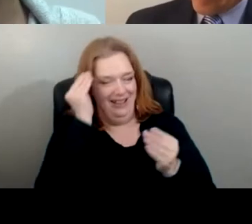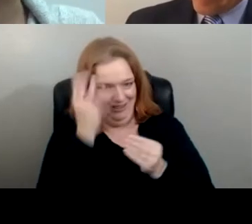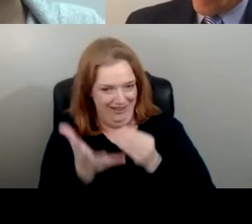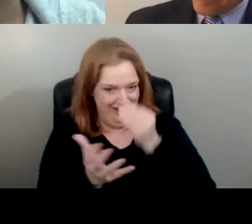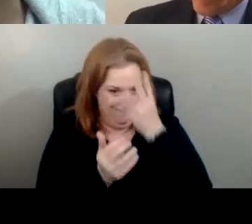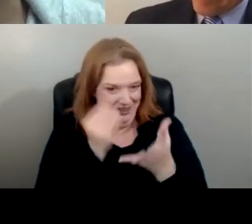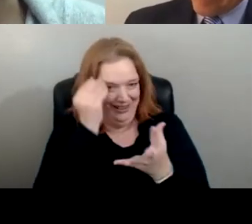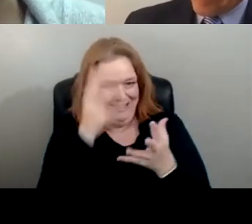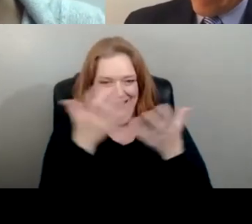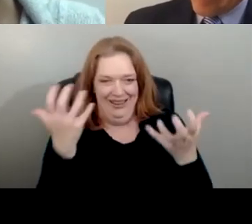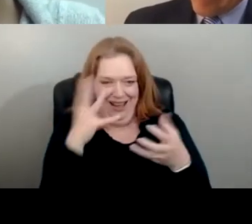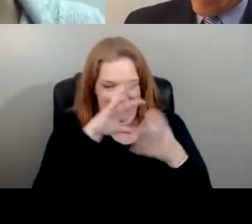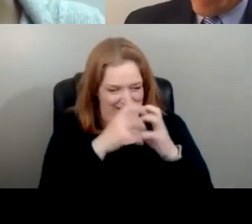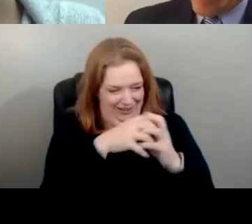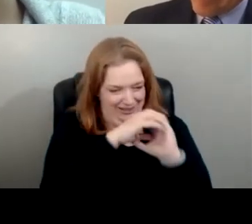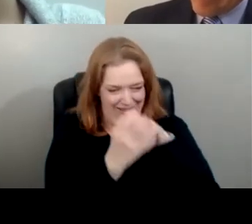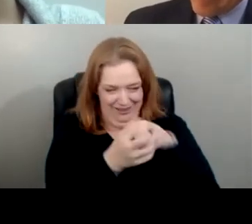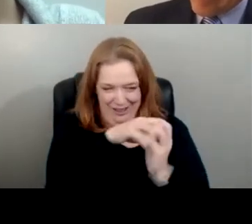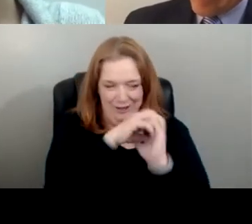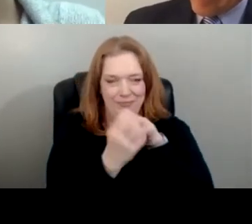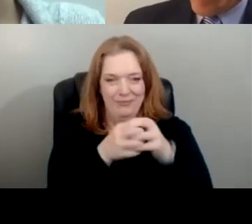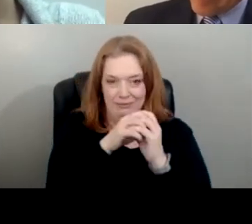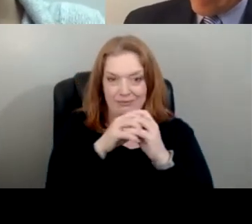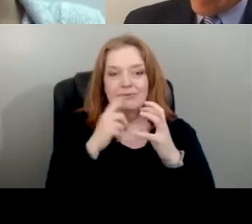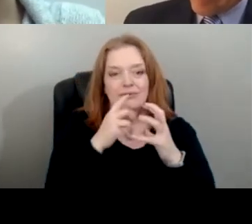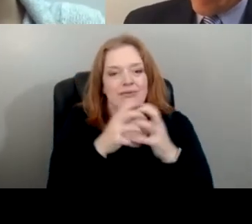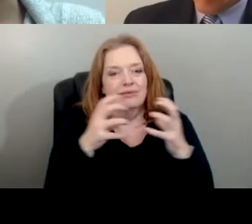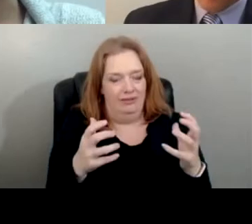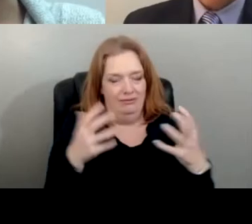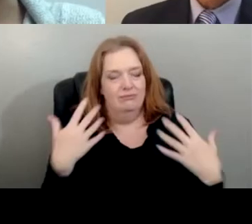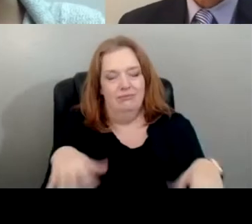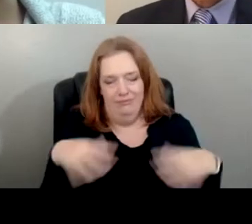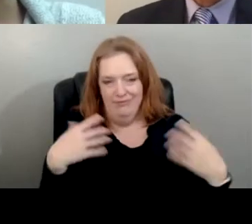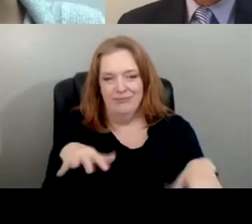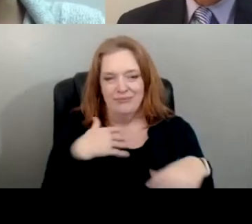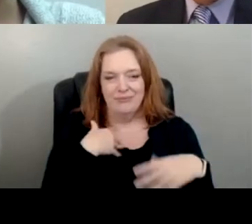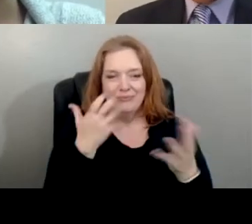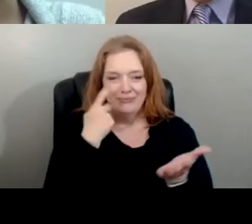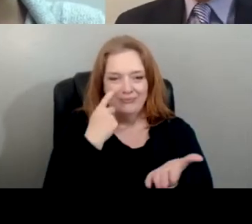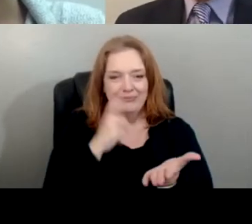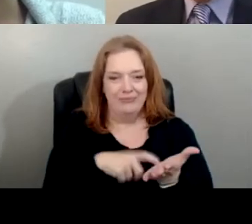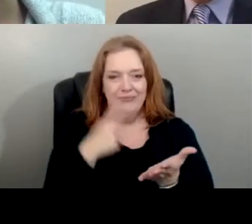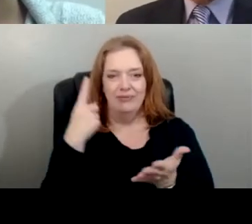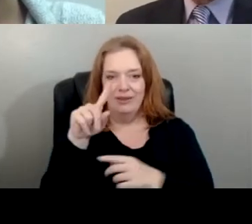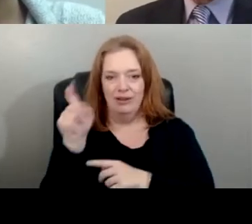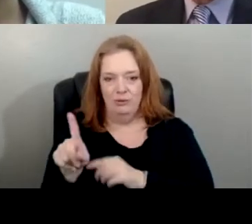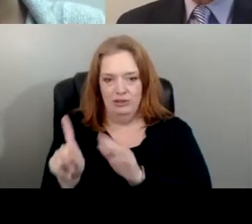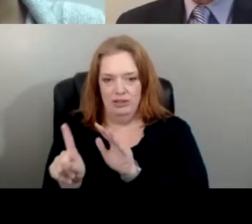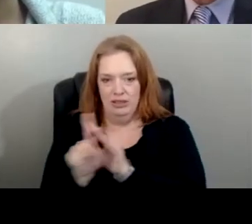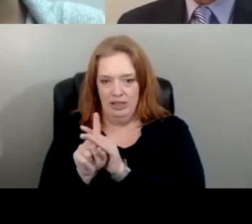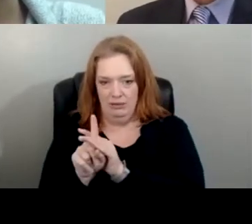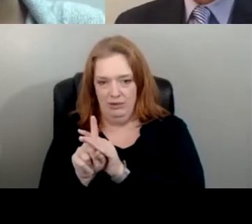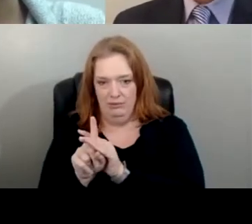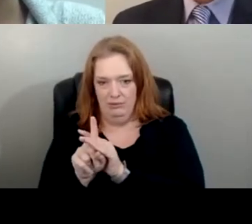pieces involved in this. There's a lot of things that are interwoven. I do want to recognize that a question was asked, but I also have a question